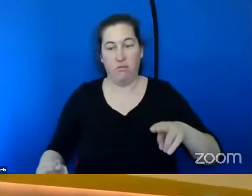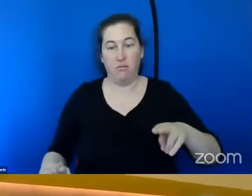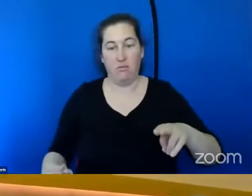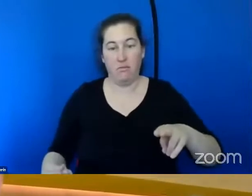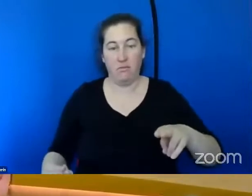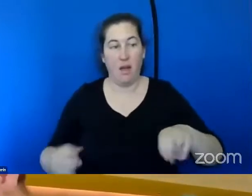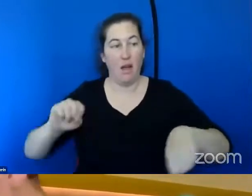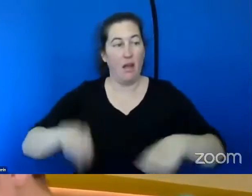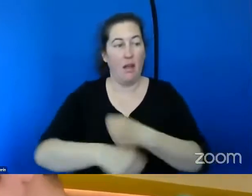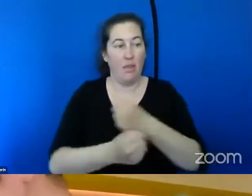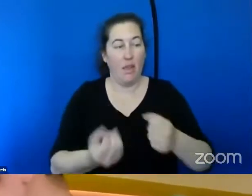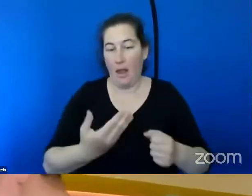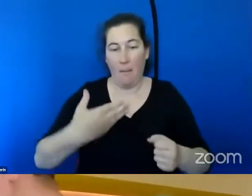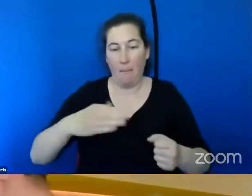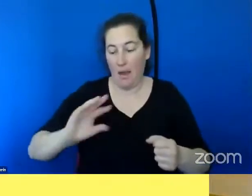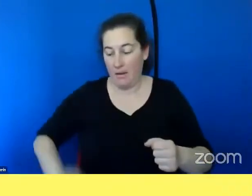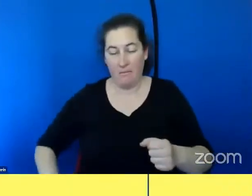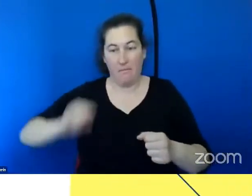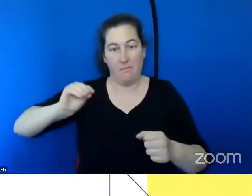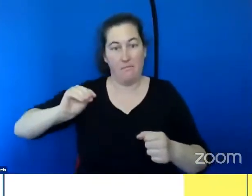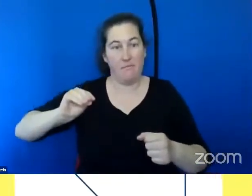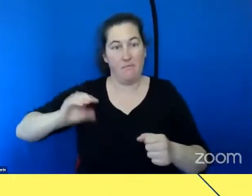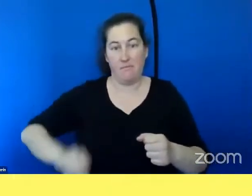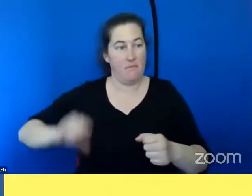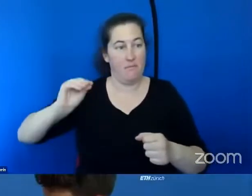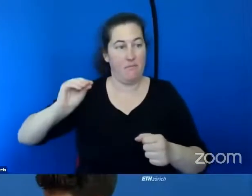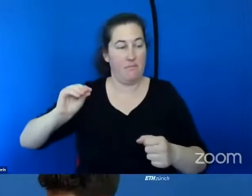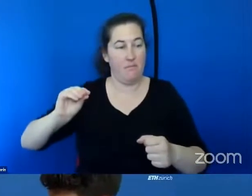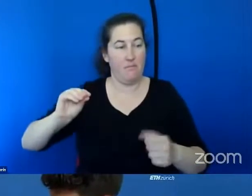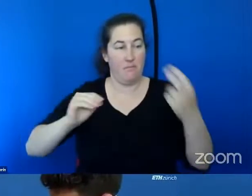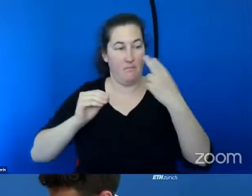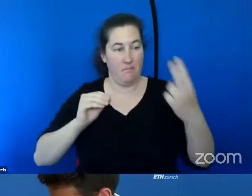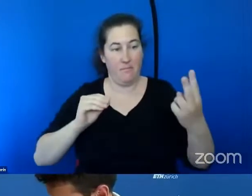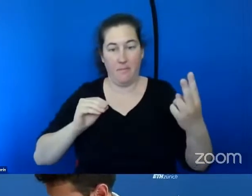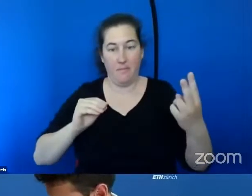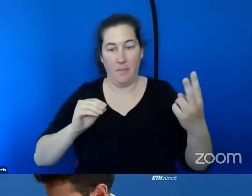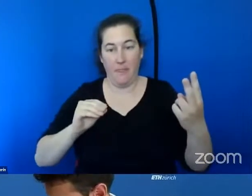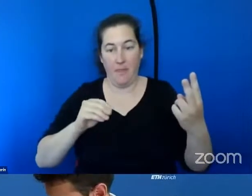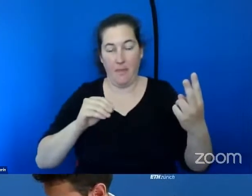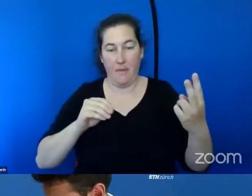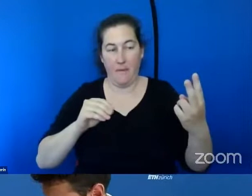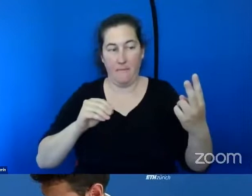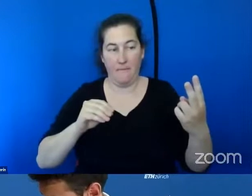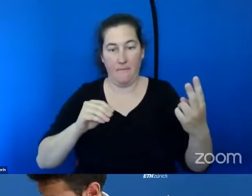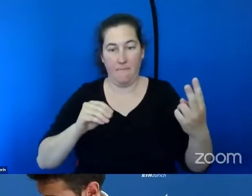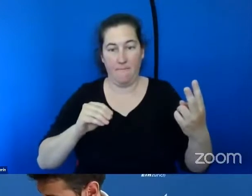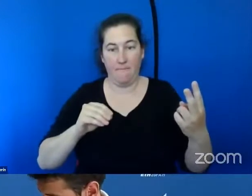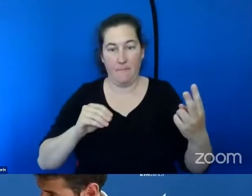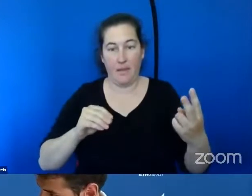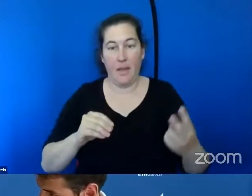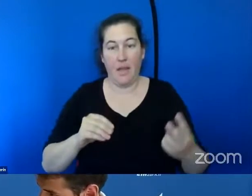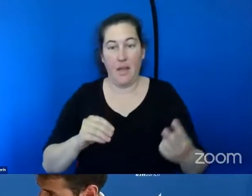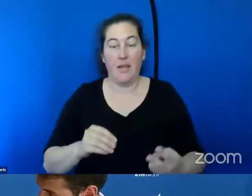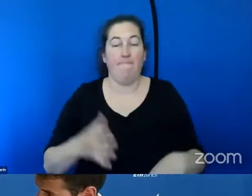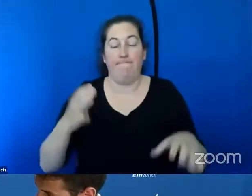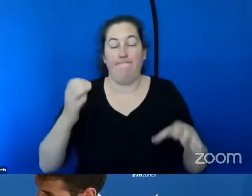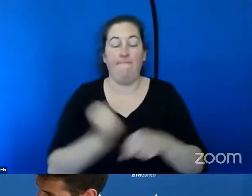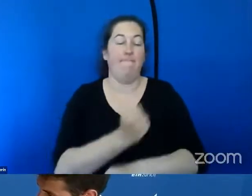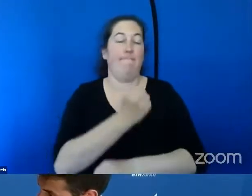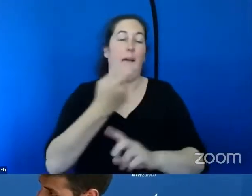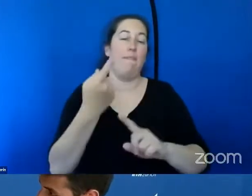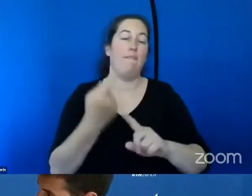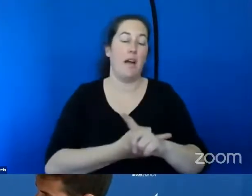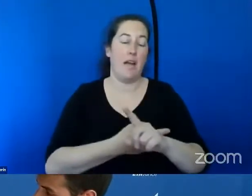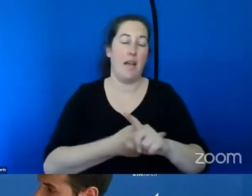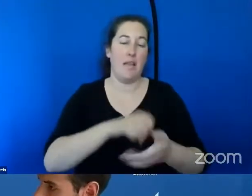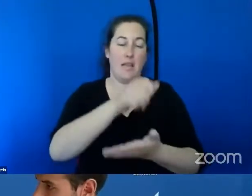they sense the residual muscle activity. And if you move your arm, it could be that you also activate a muscle in your